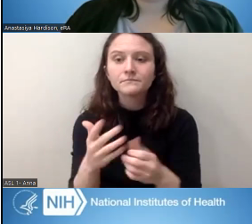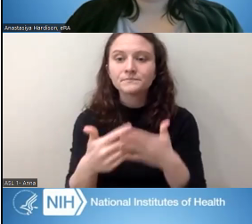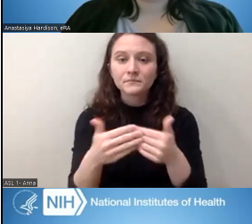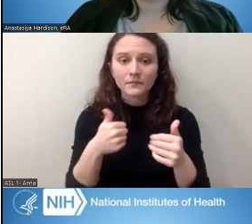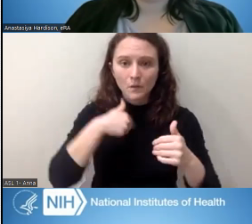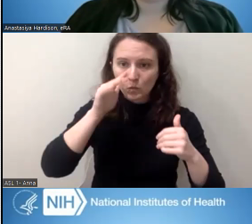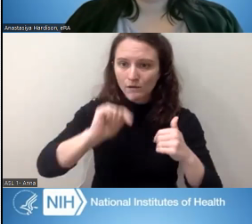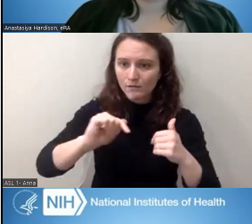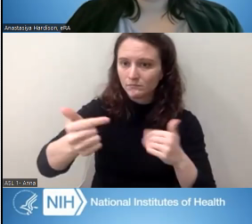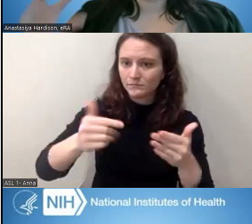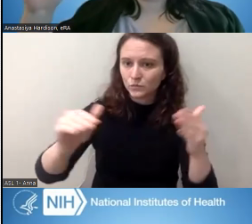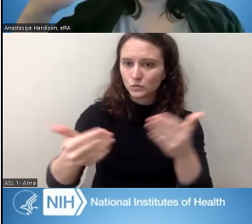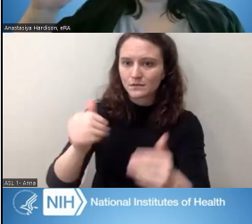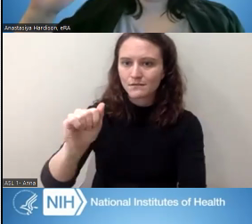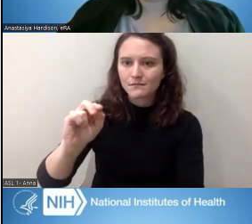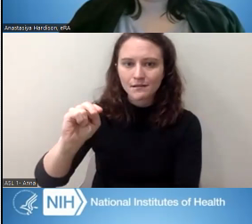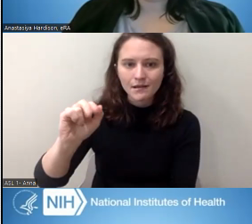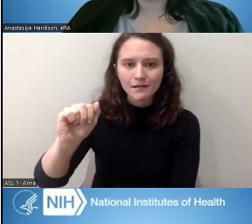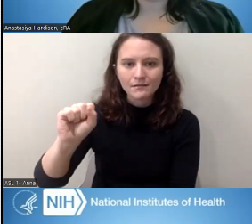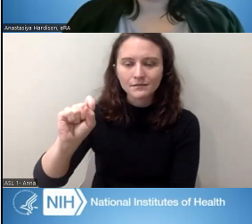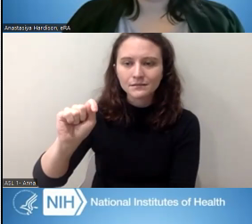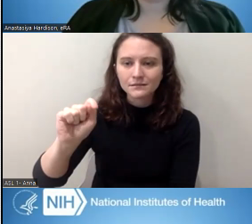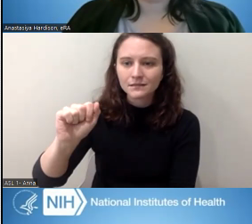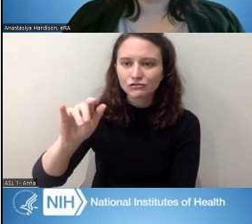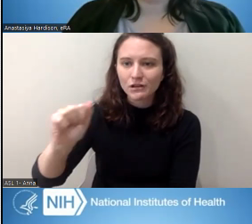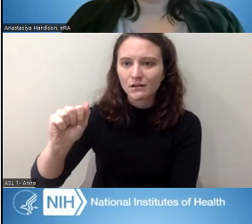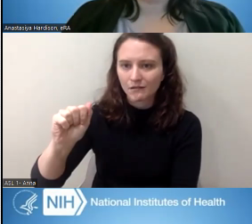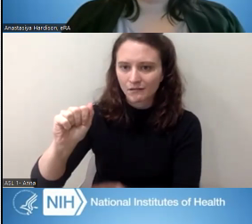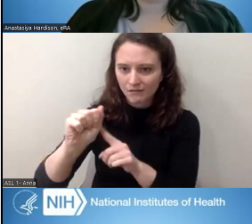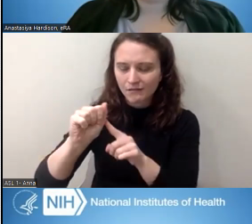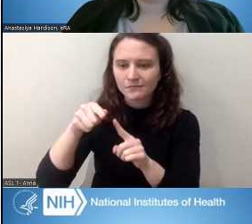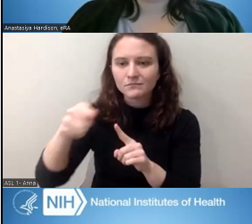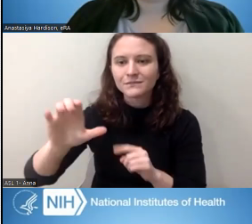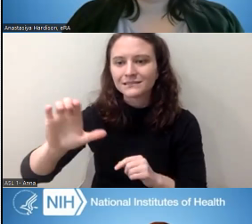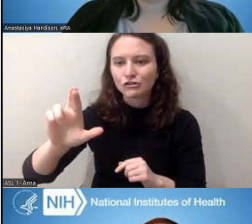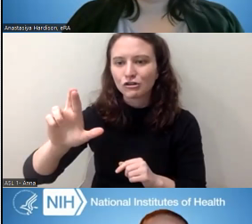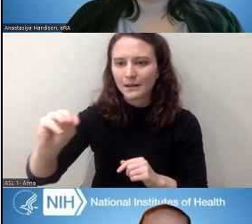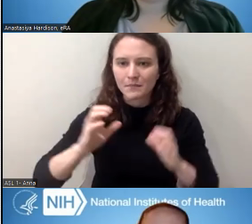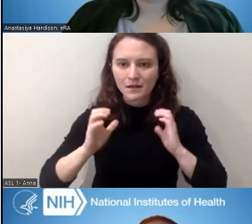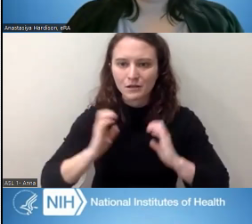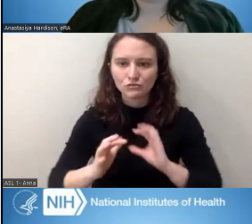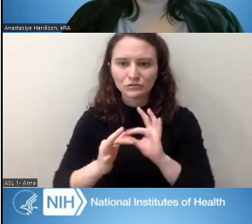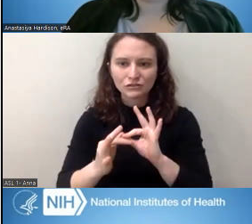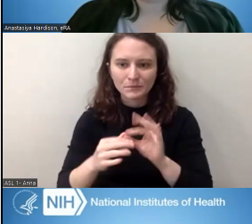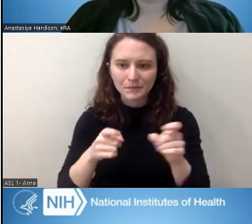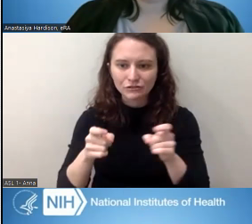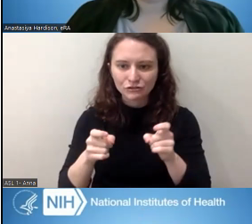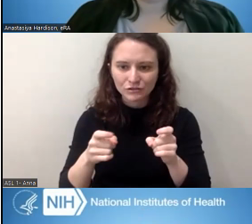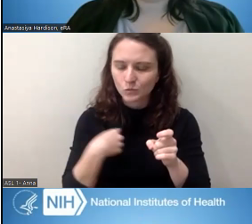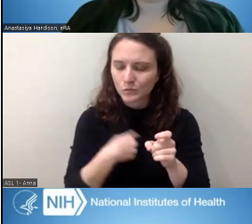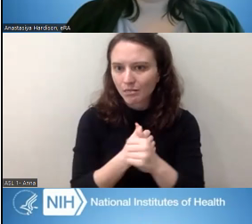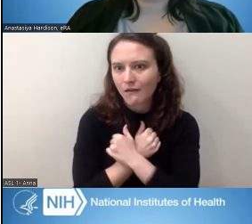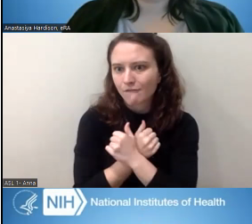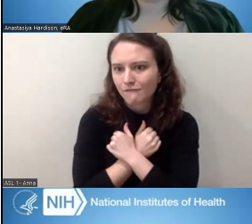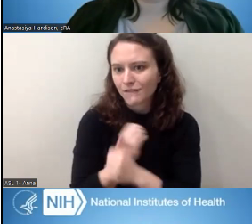Anastasia Hardison, a CRM customer relationship manager. We love our